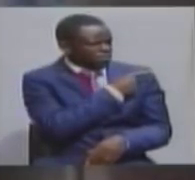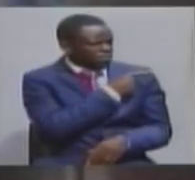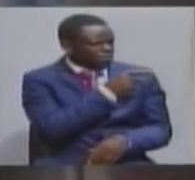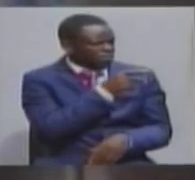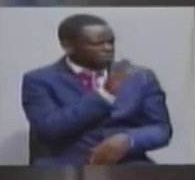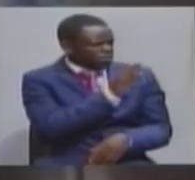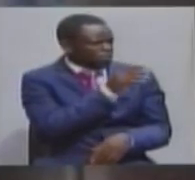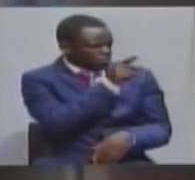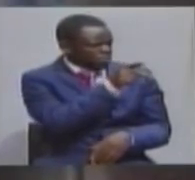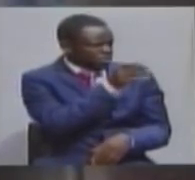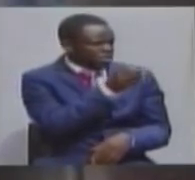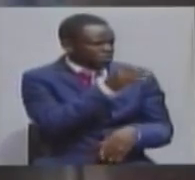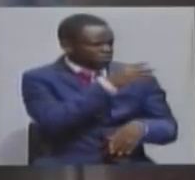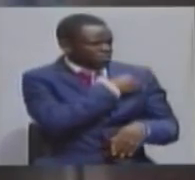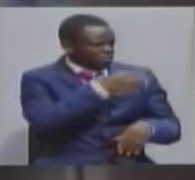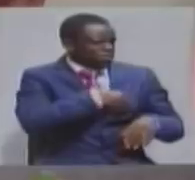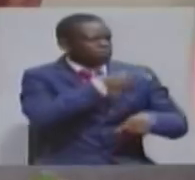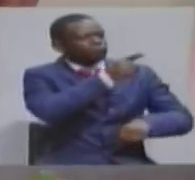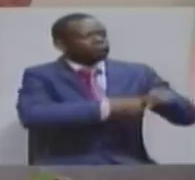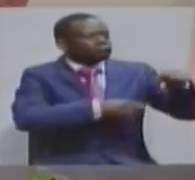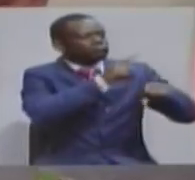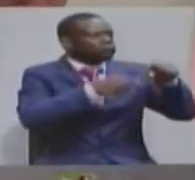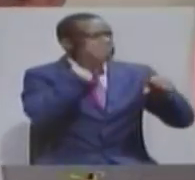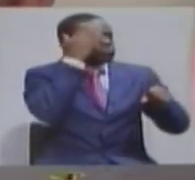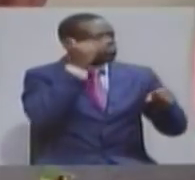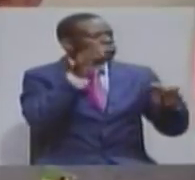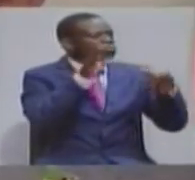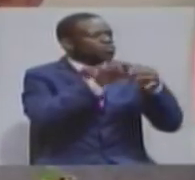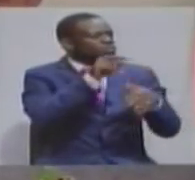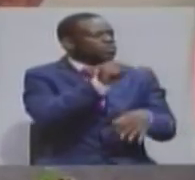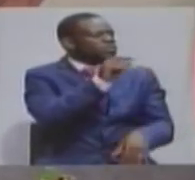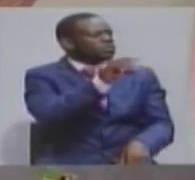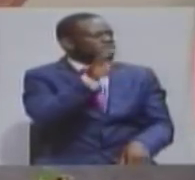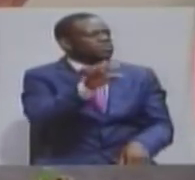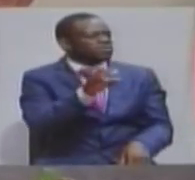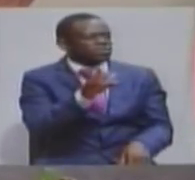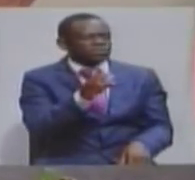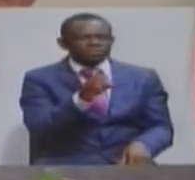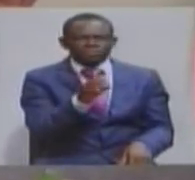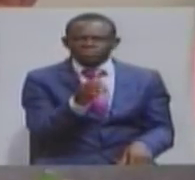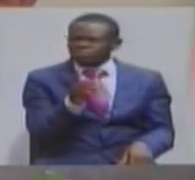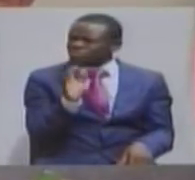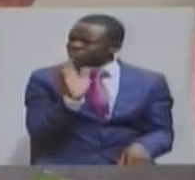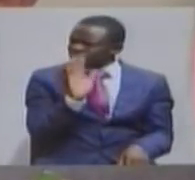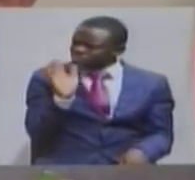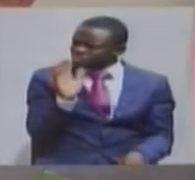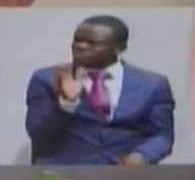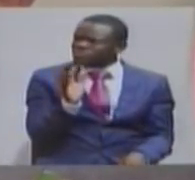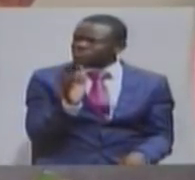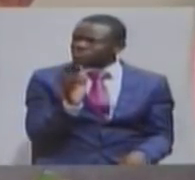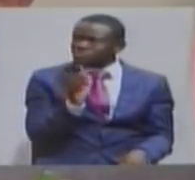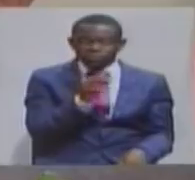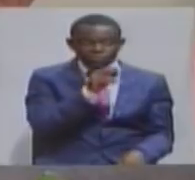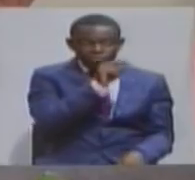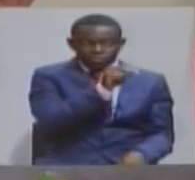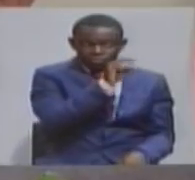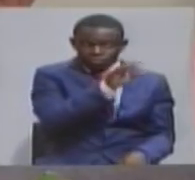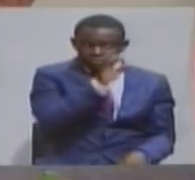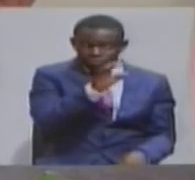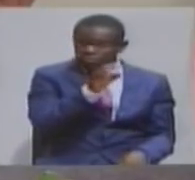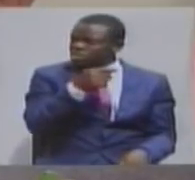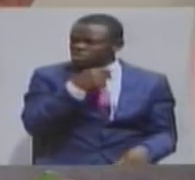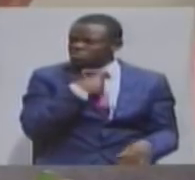NCC issue was totally different. And I want to say to you, I was amongst the greatest proponents of staying away from the NCC. Which